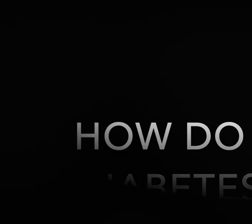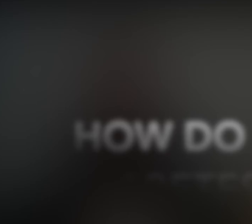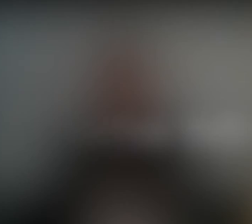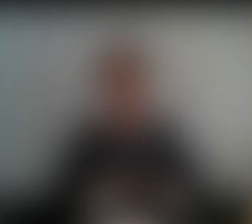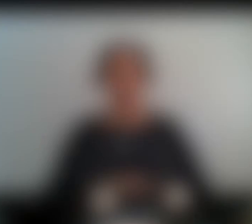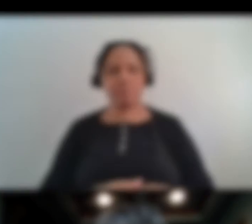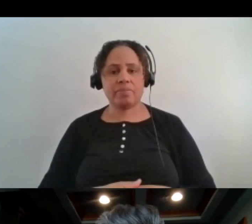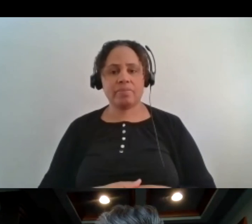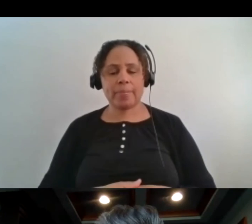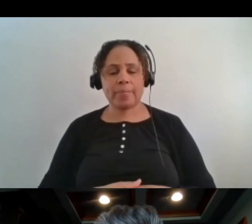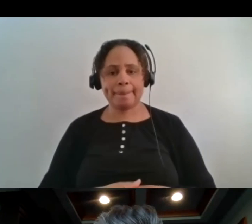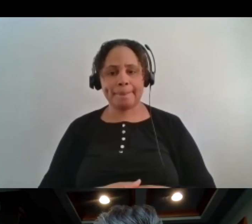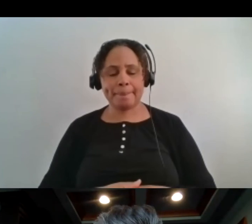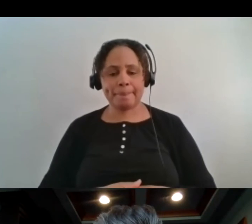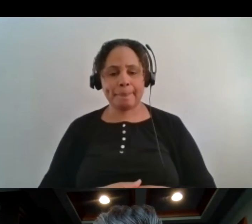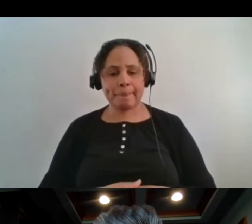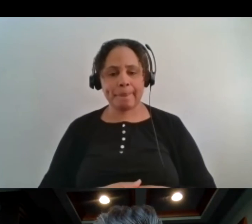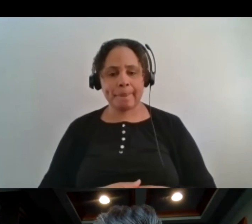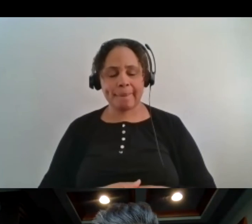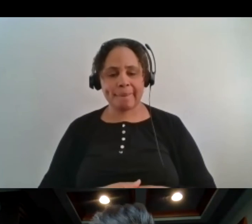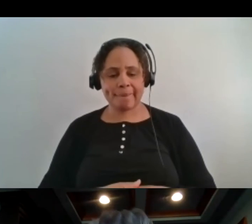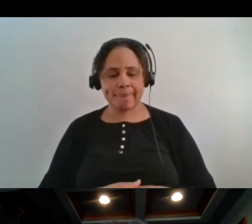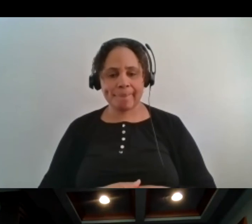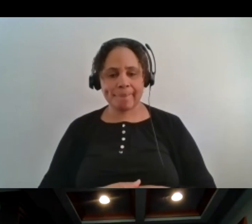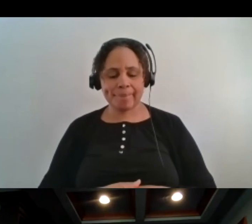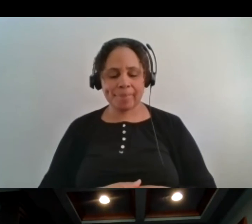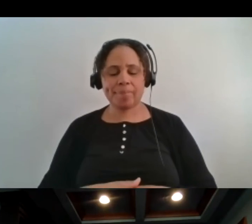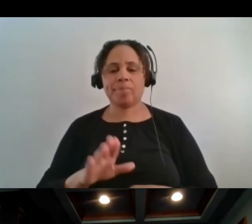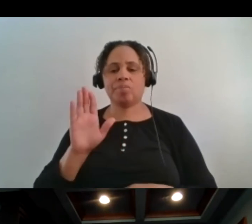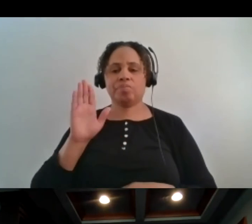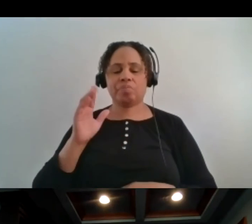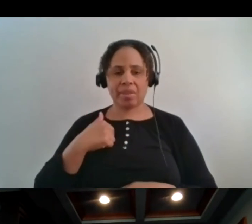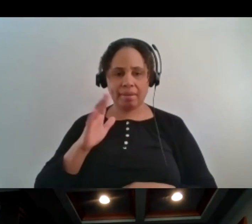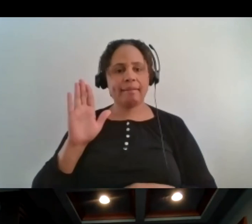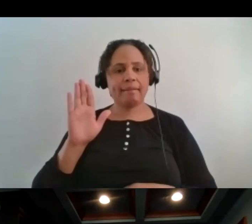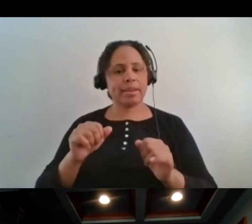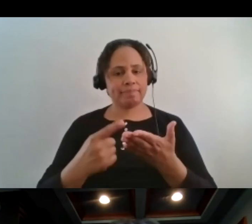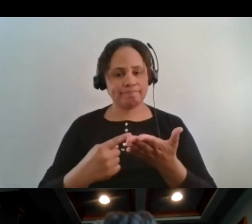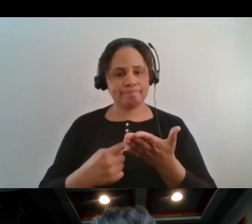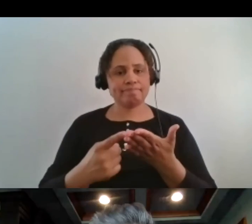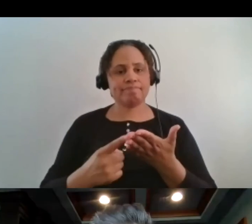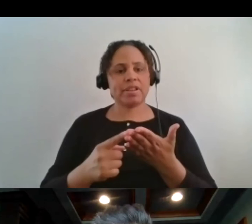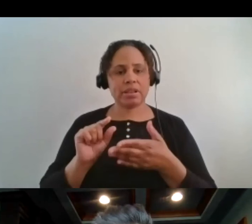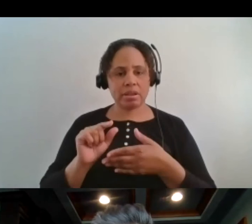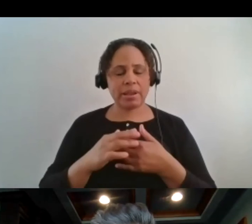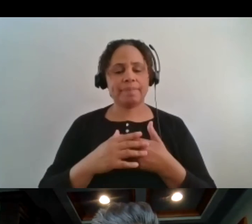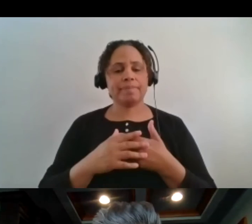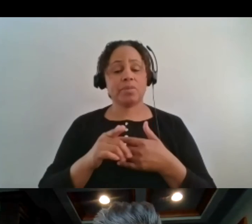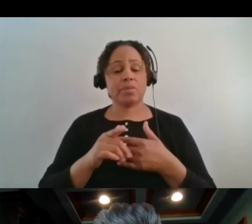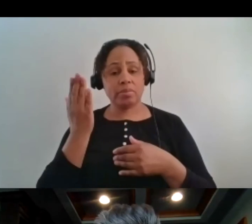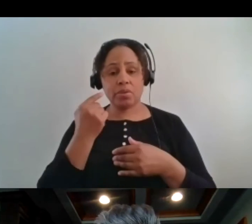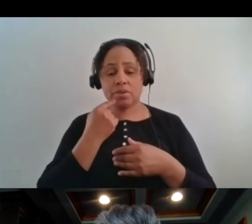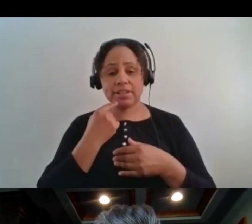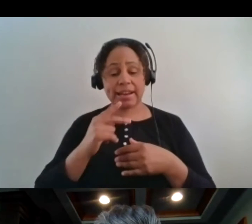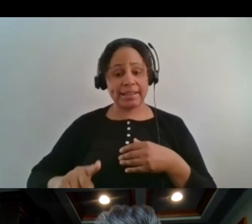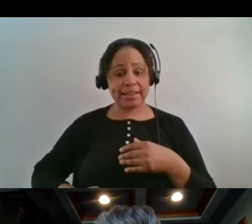future? Yeah, so I can talk a little bit about that. So, as you said, a lot of kidney disease goes hand in hand with diabetes.